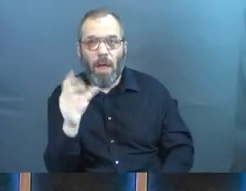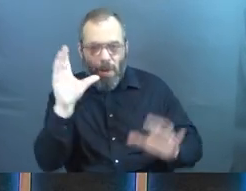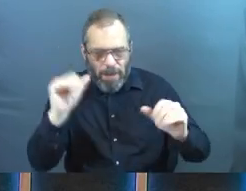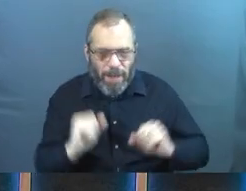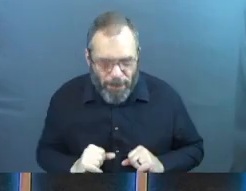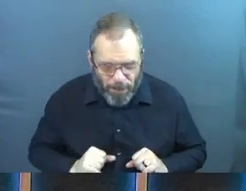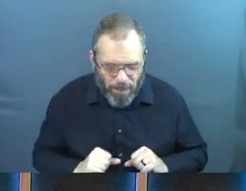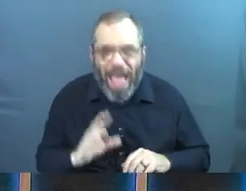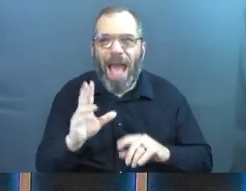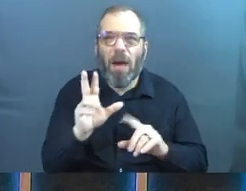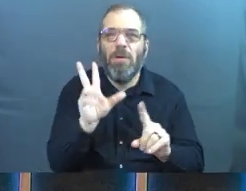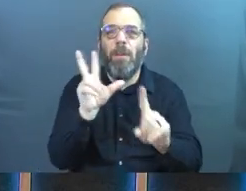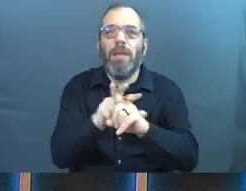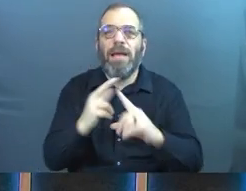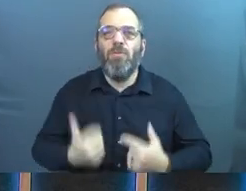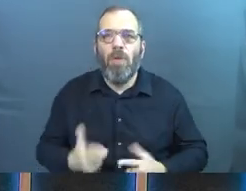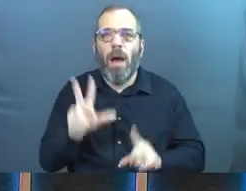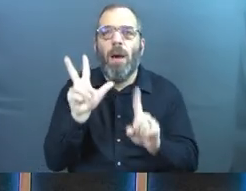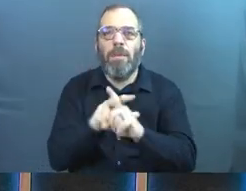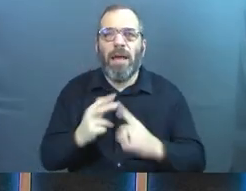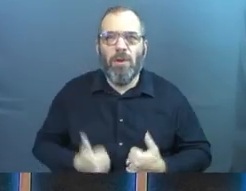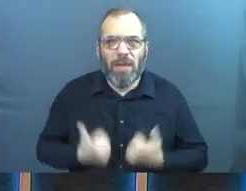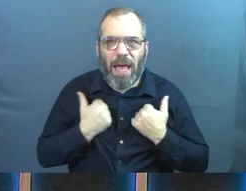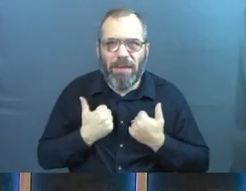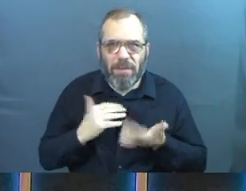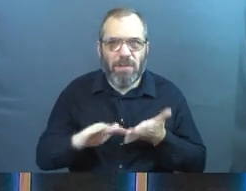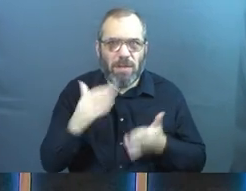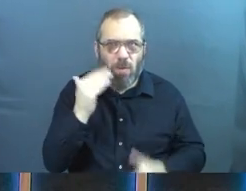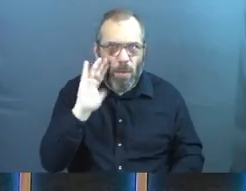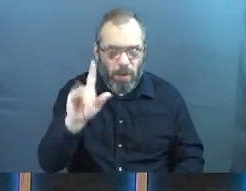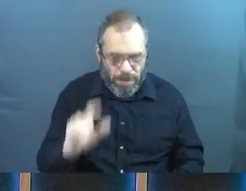Okay, here's where it gets practical just a little bit before I let you go.